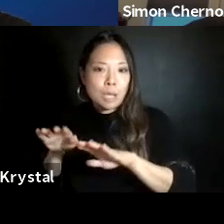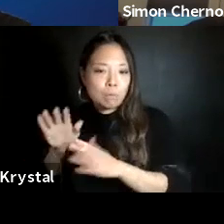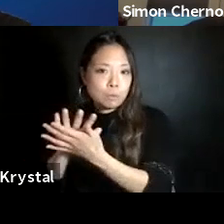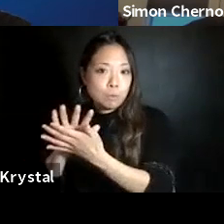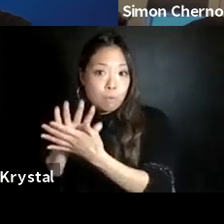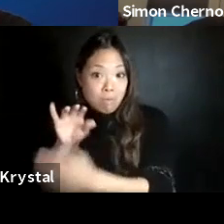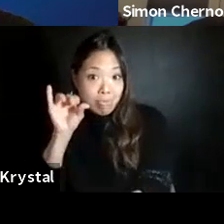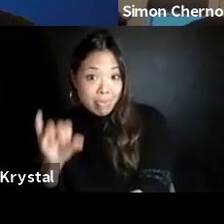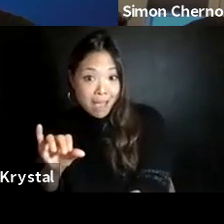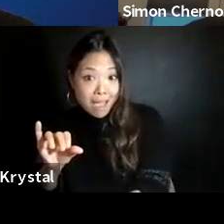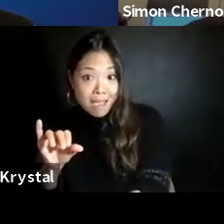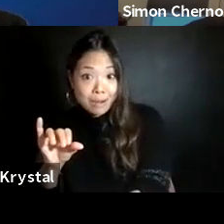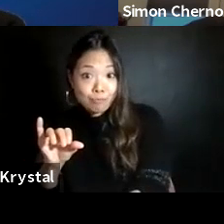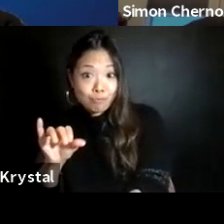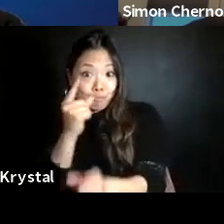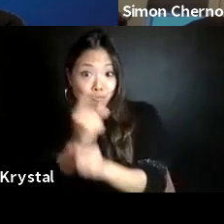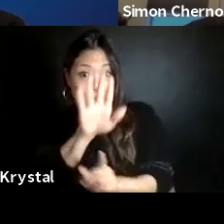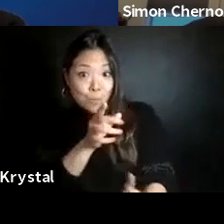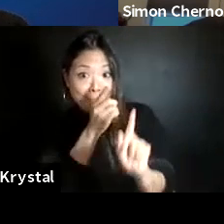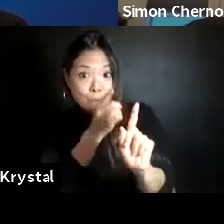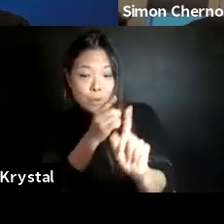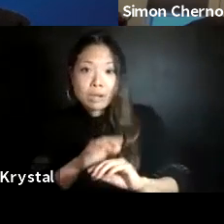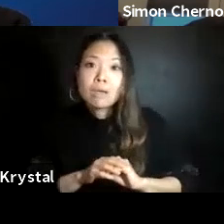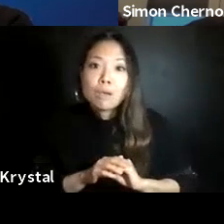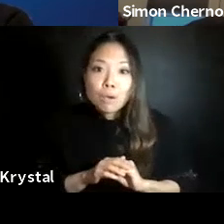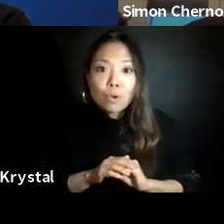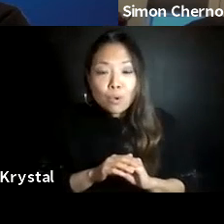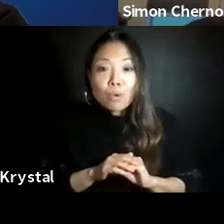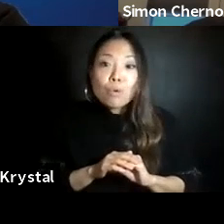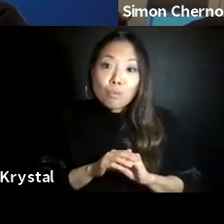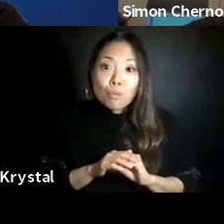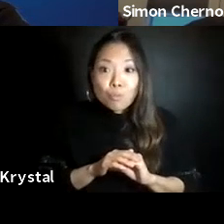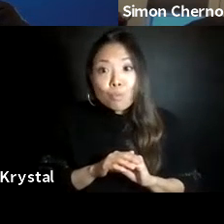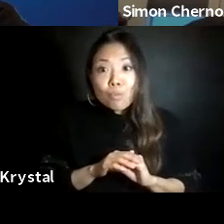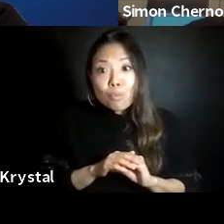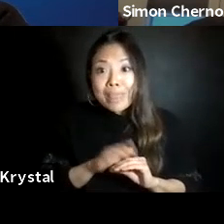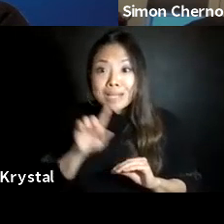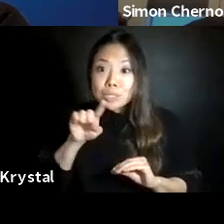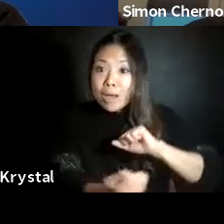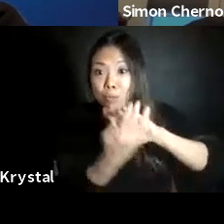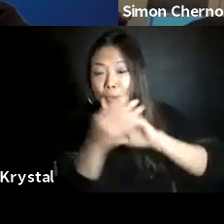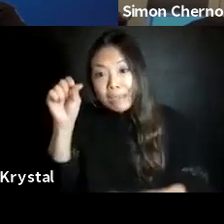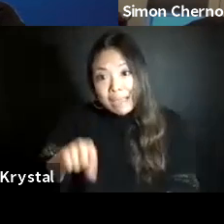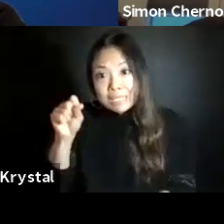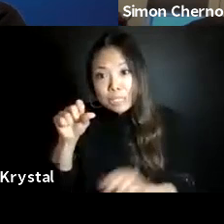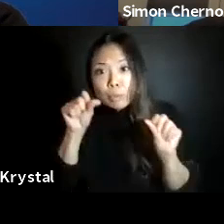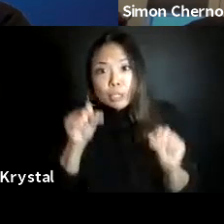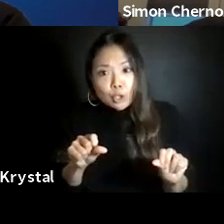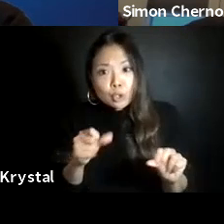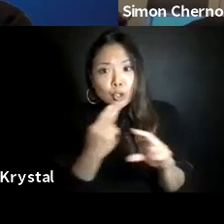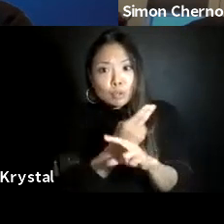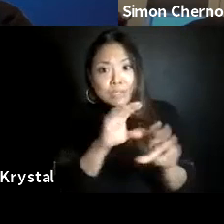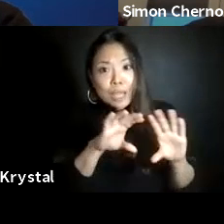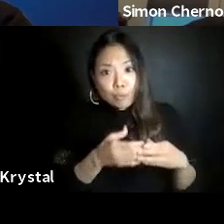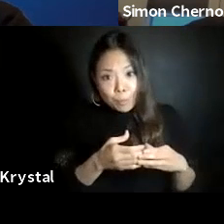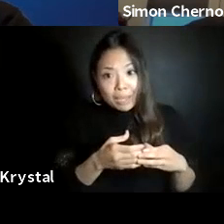is that? Well, that's one way. We could also use that grouping, sending